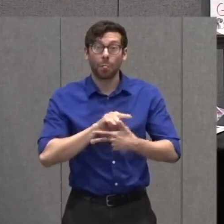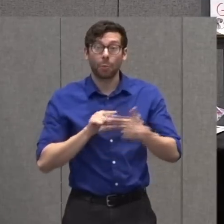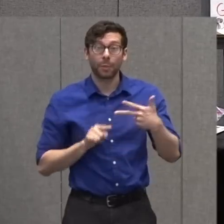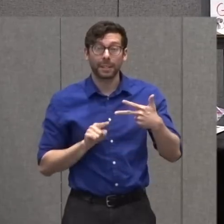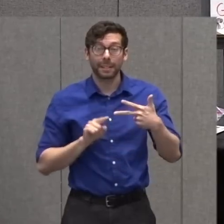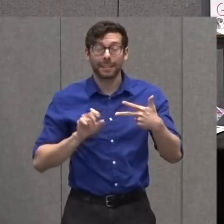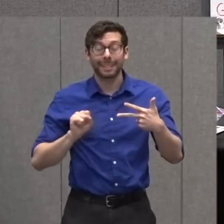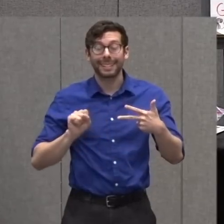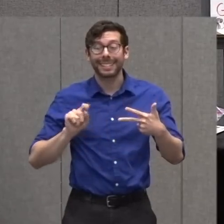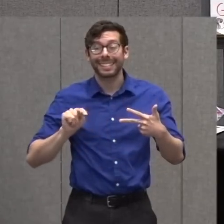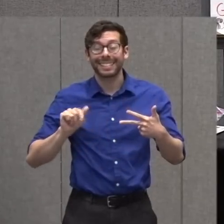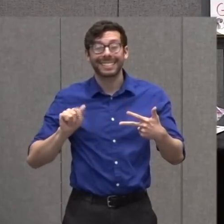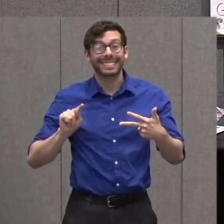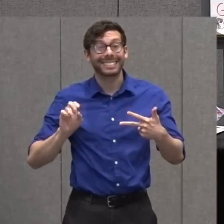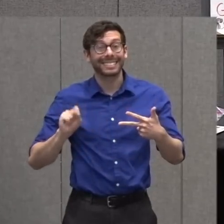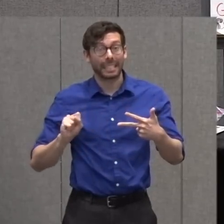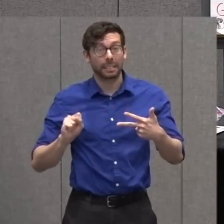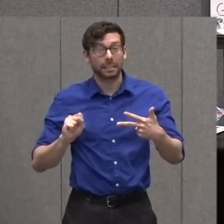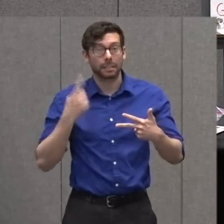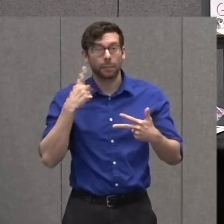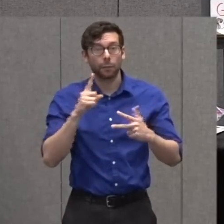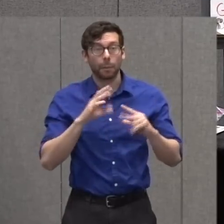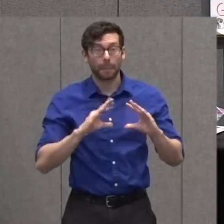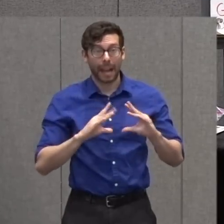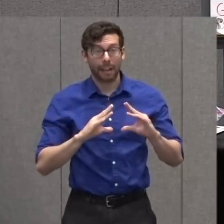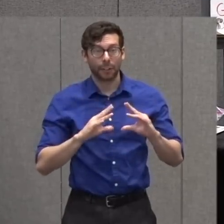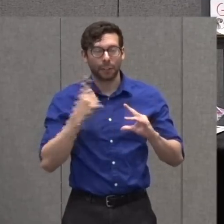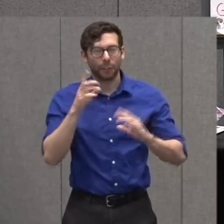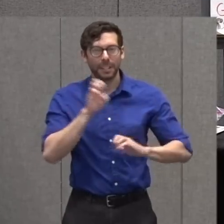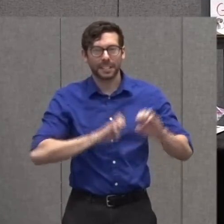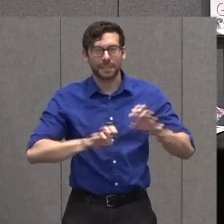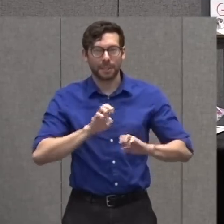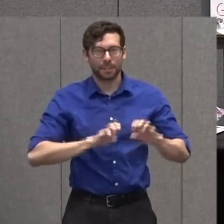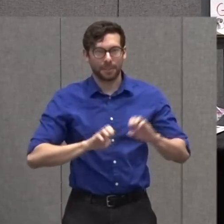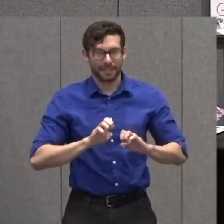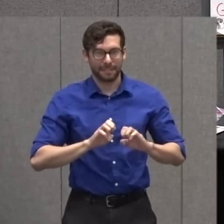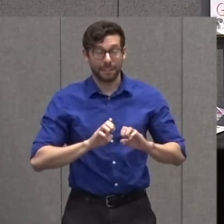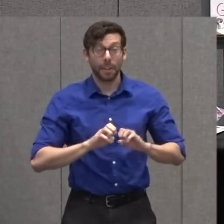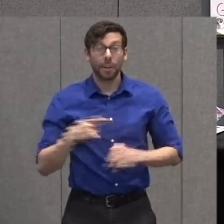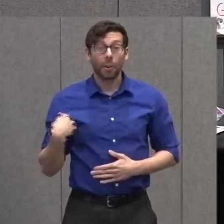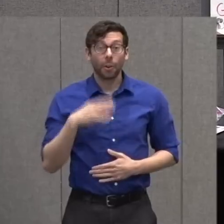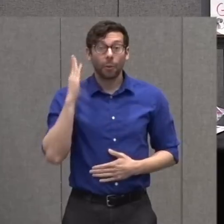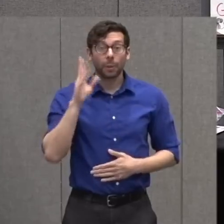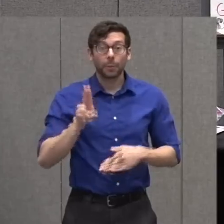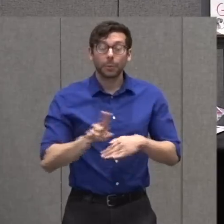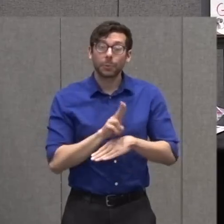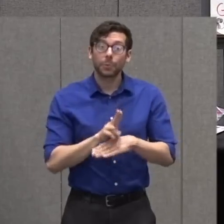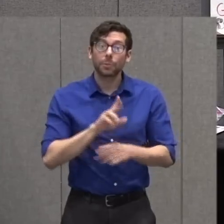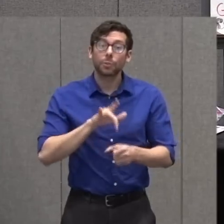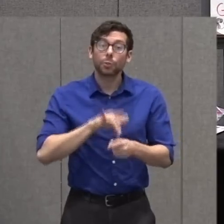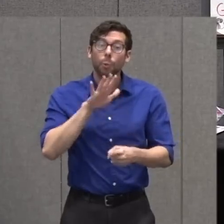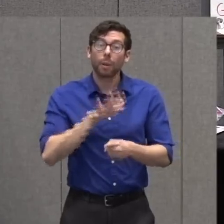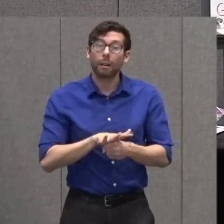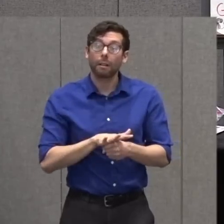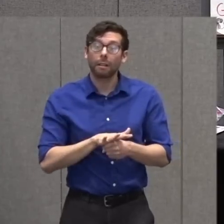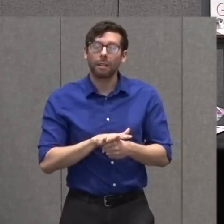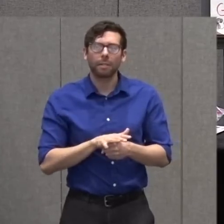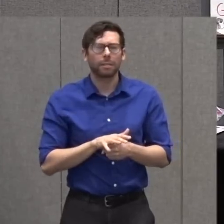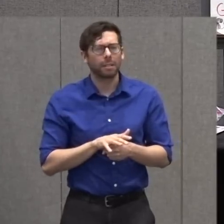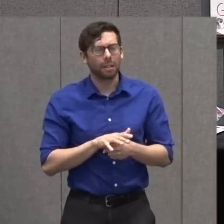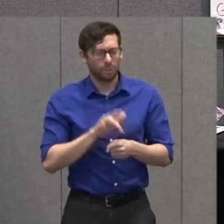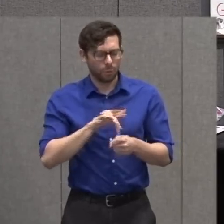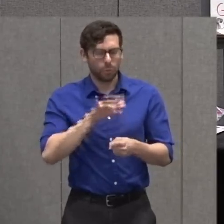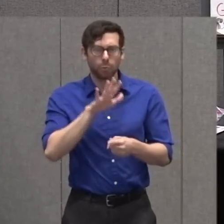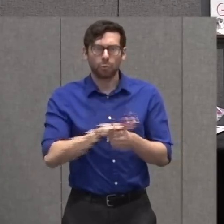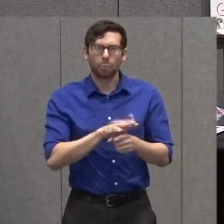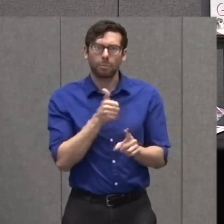do a science experiment. But let's talk about them first. We're going to use soda. What category does the